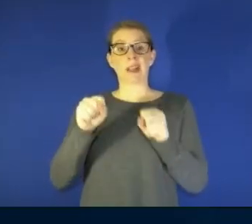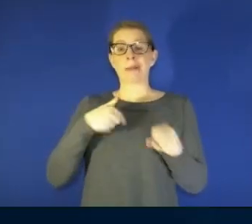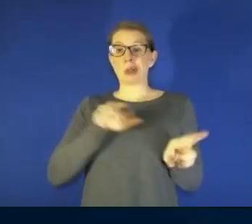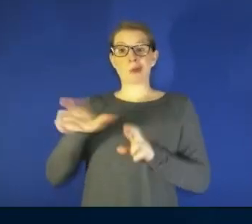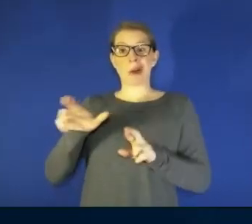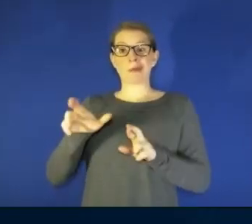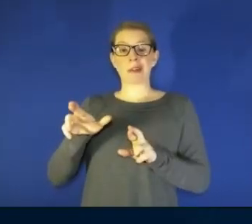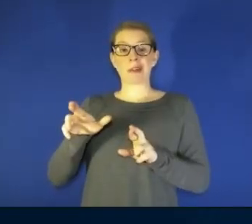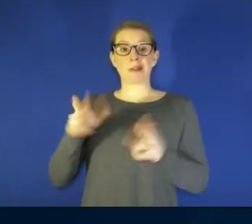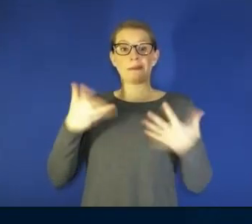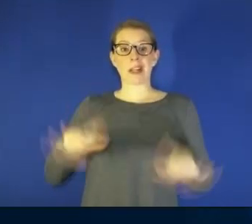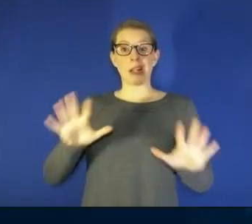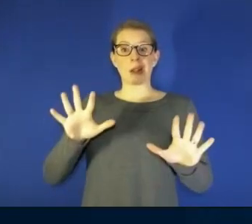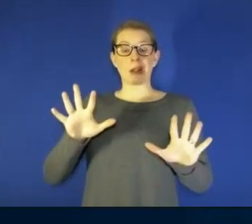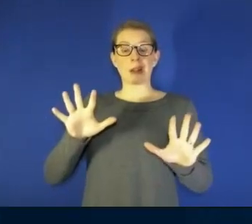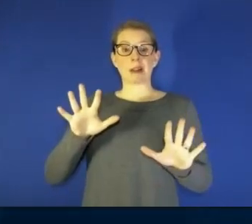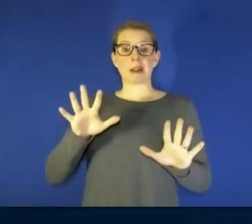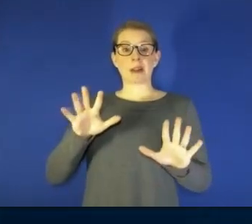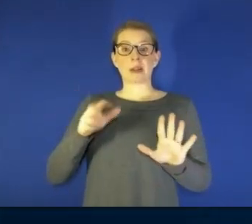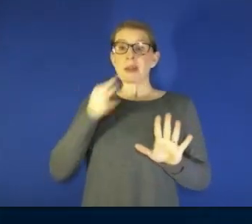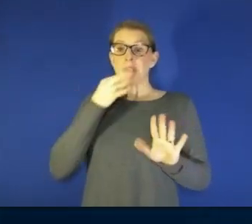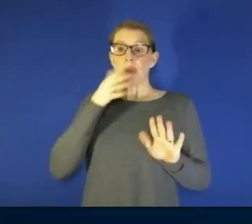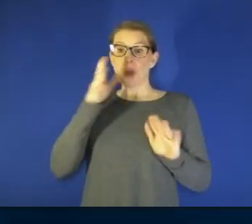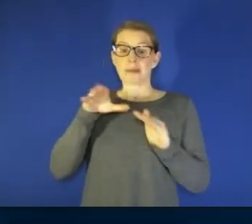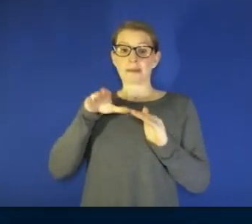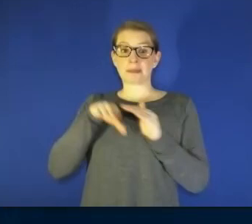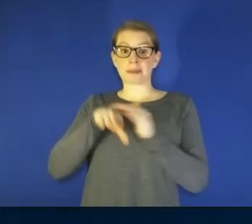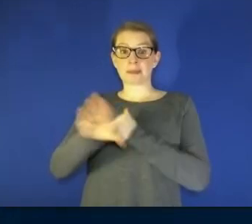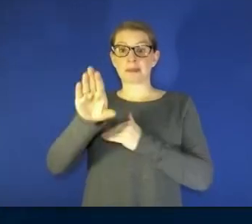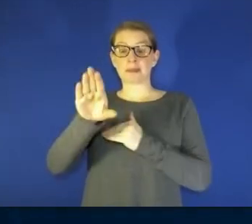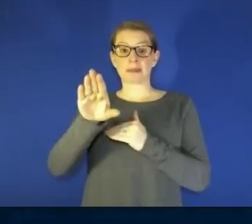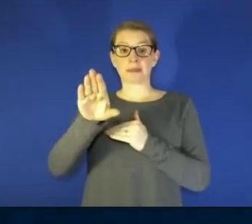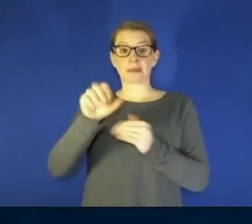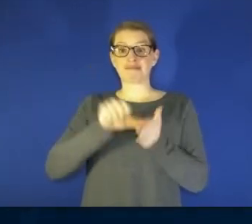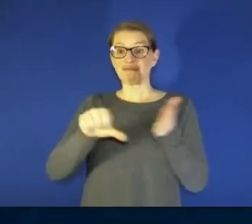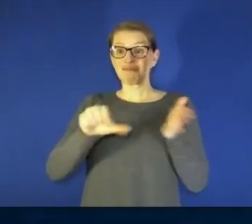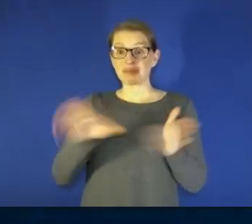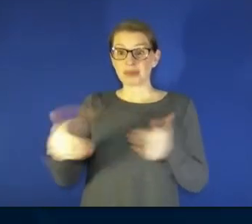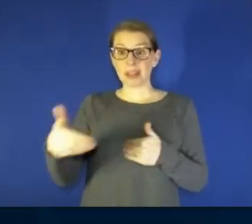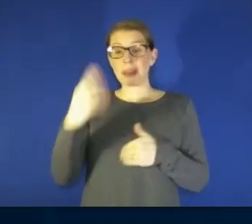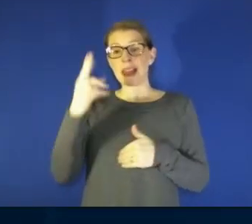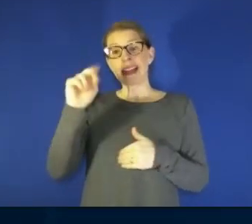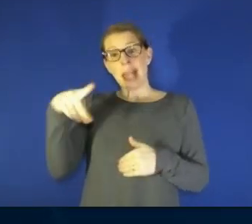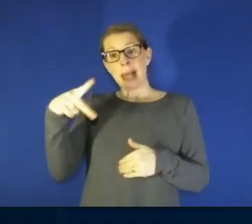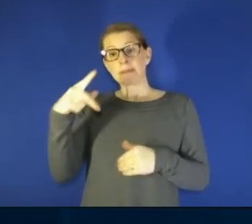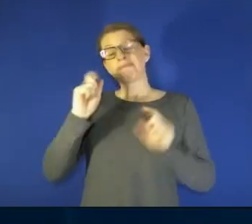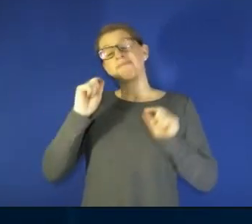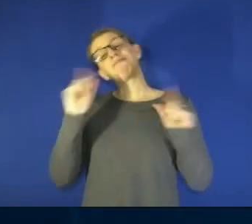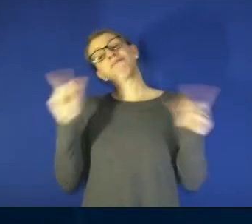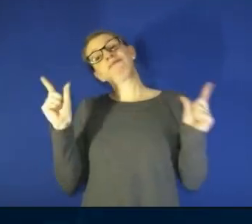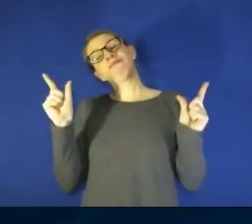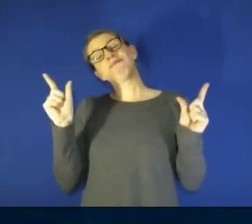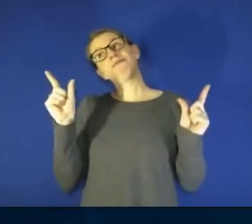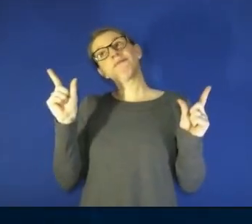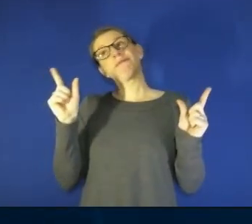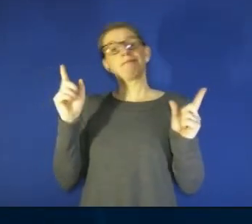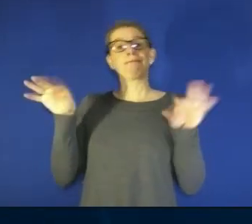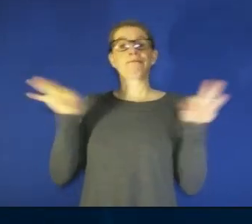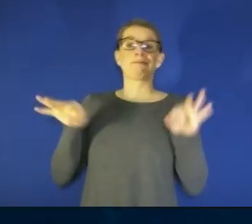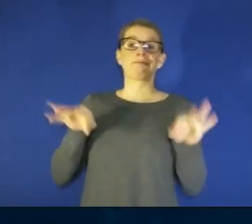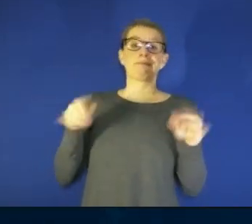We're about ready to go back here in just a few minutes. And you said it's just going to be a nice little nap, and I'm going to wake up, and they're going to tell me what's going on up in there.